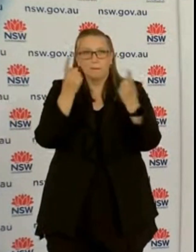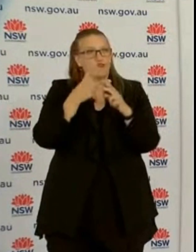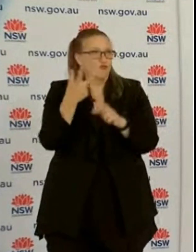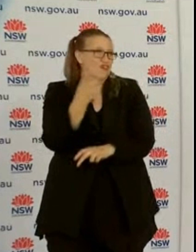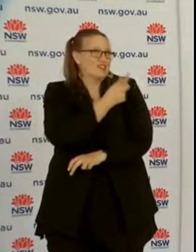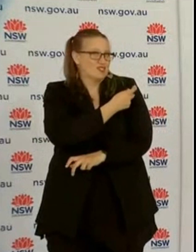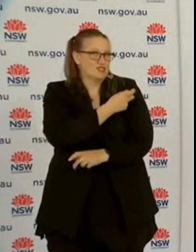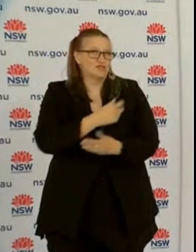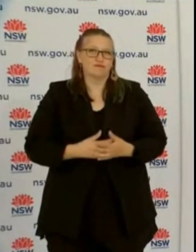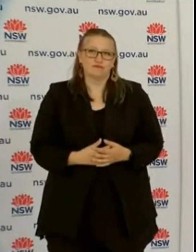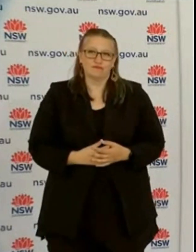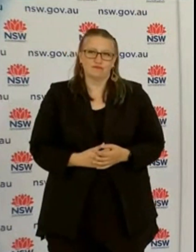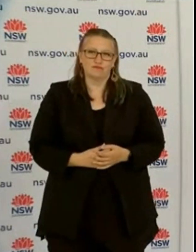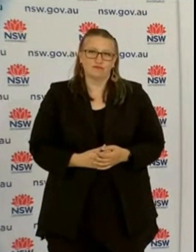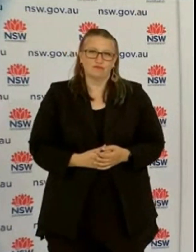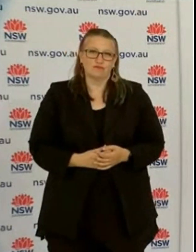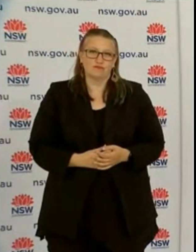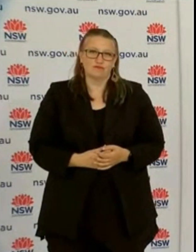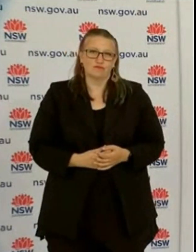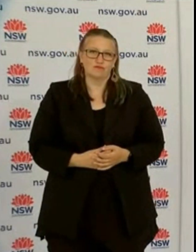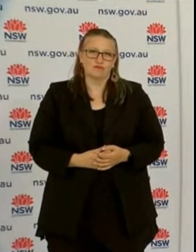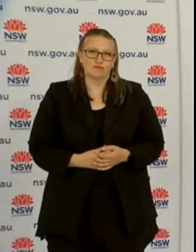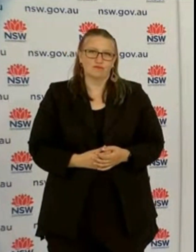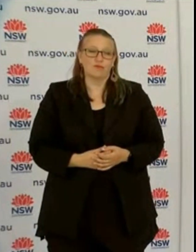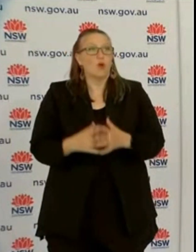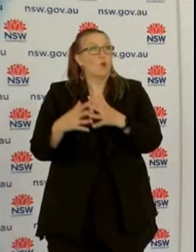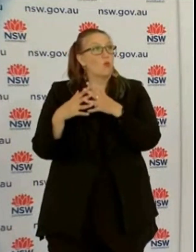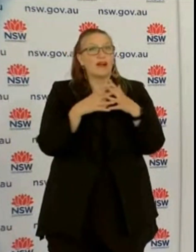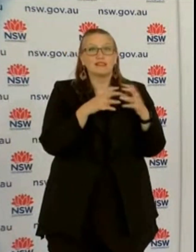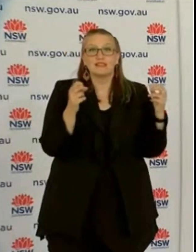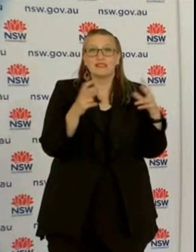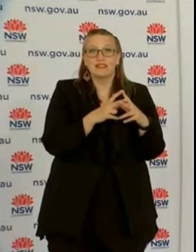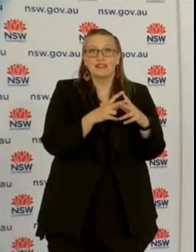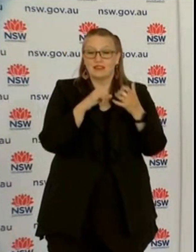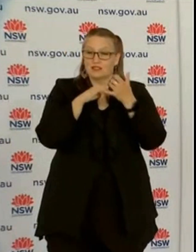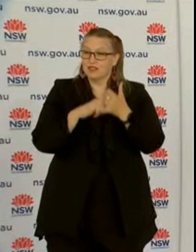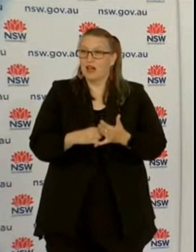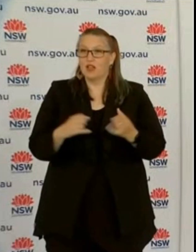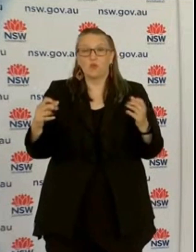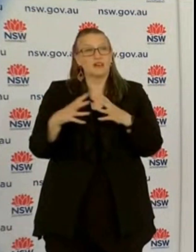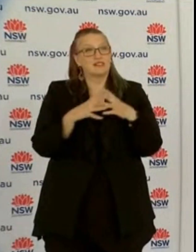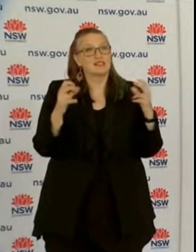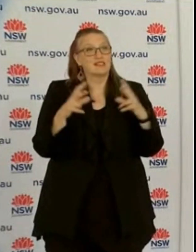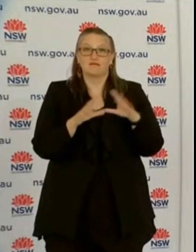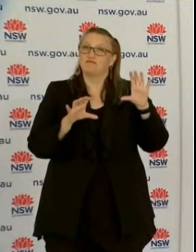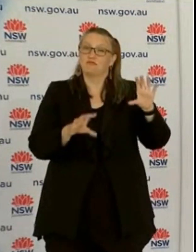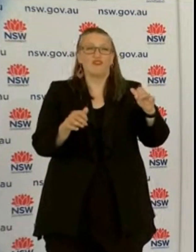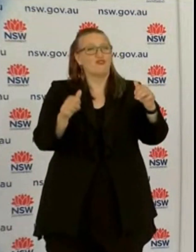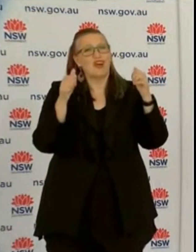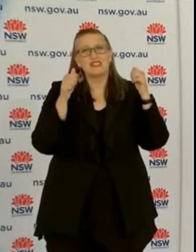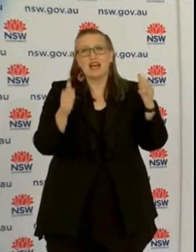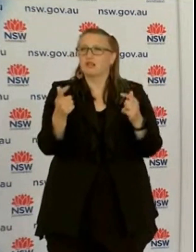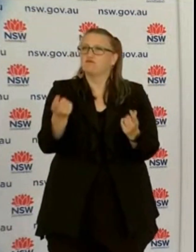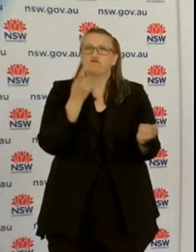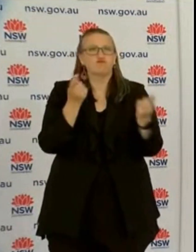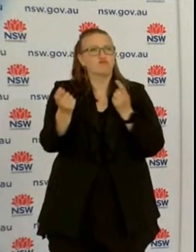forward, and whilst parts of Western Sydney and Southwestern Sydney are demonstrating outstanding results, there are other parts of Greater